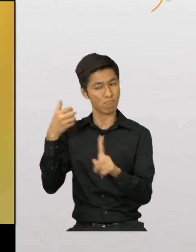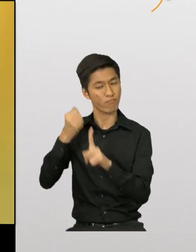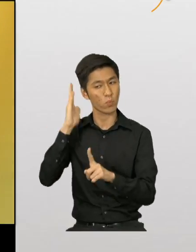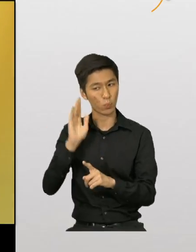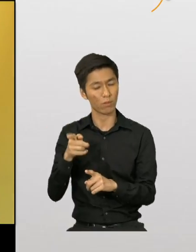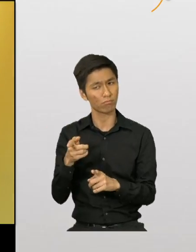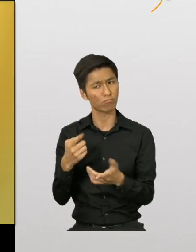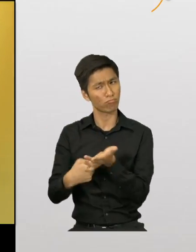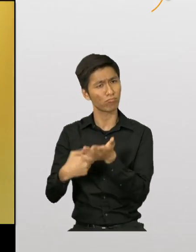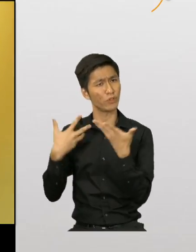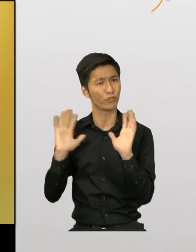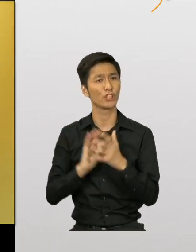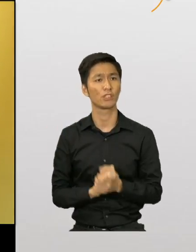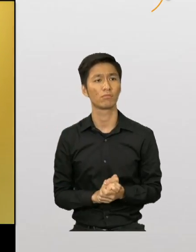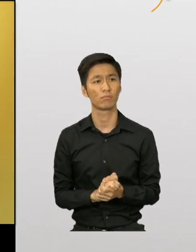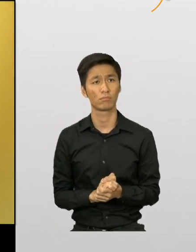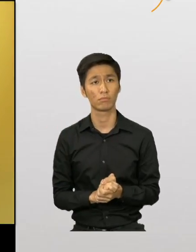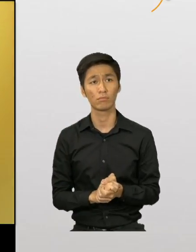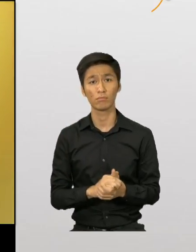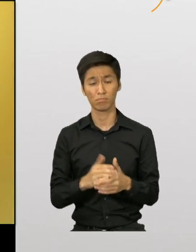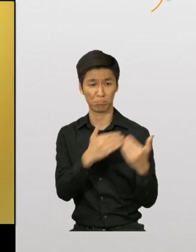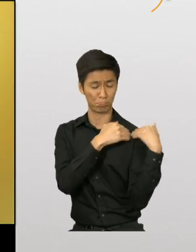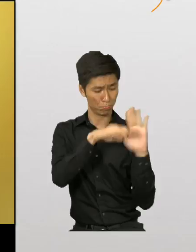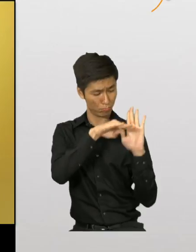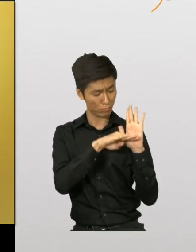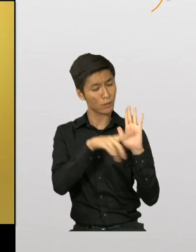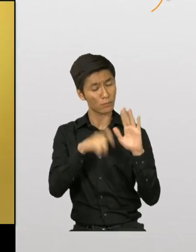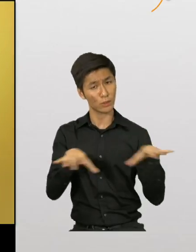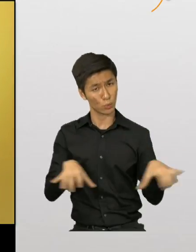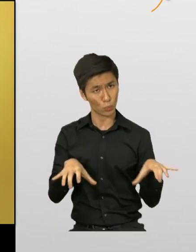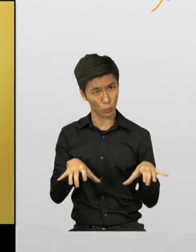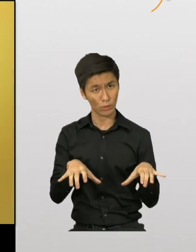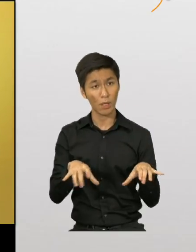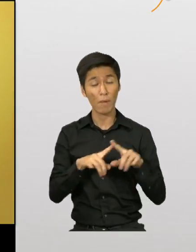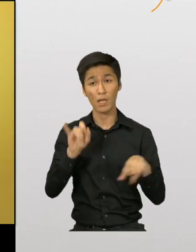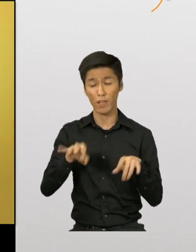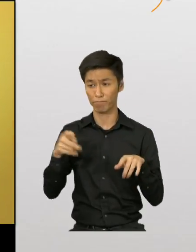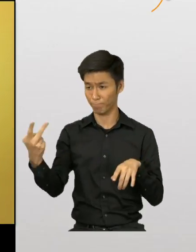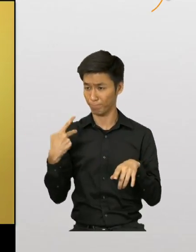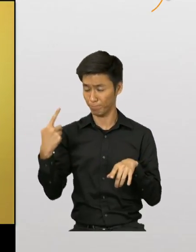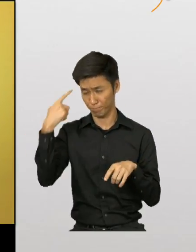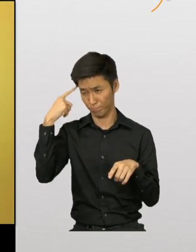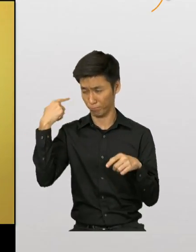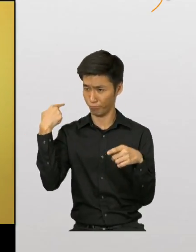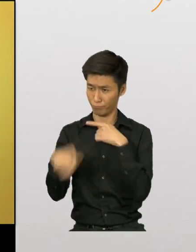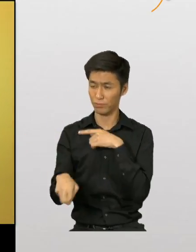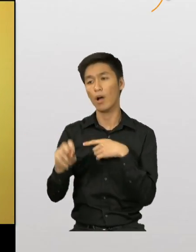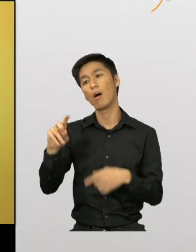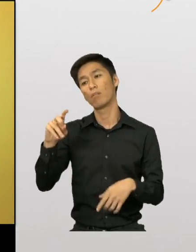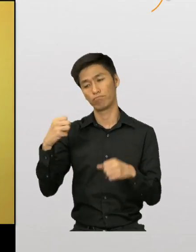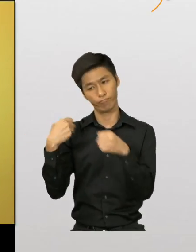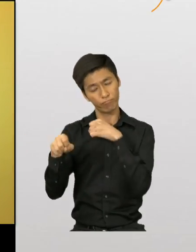And both sides have to carry out what has been agreed to, unless we mutually agree to vary the terms.